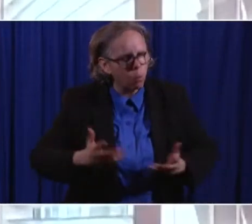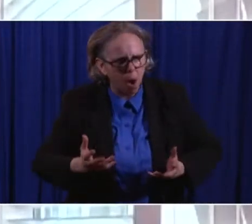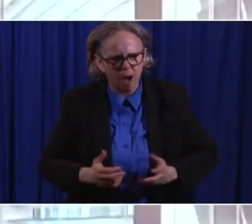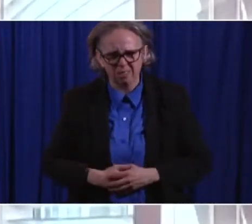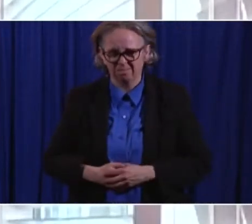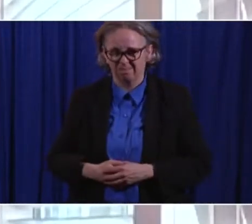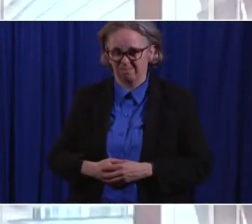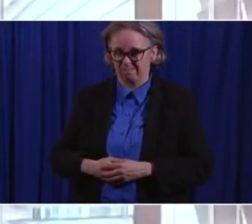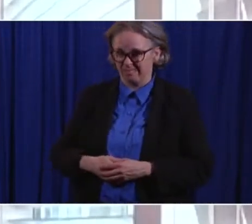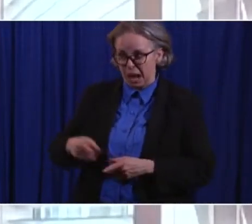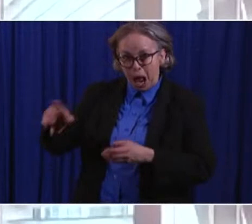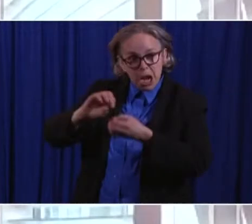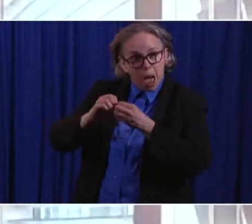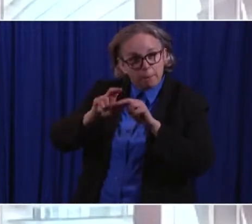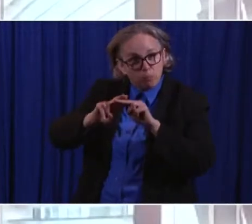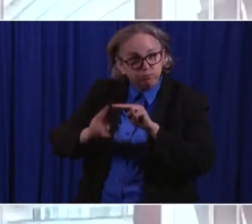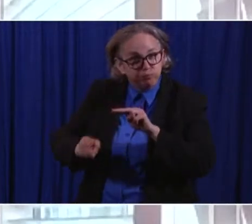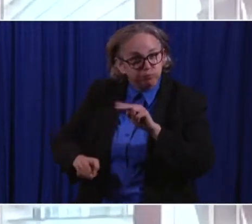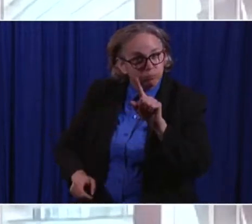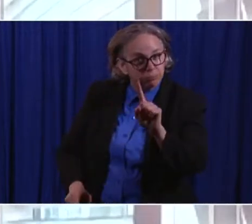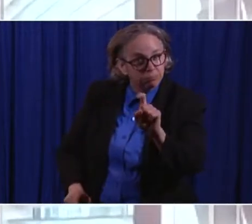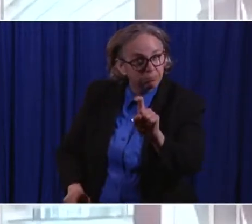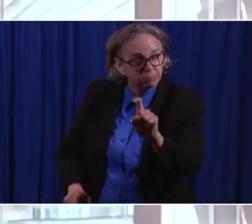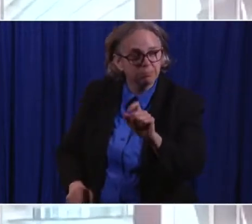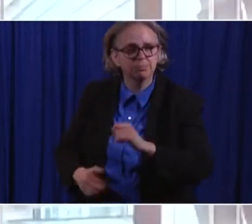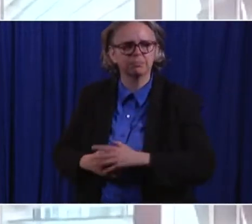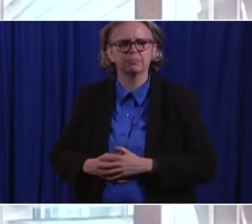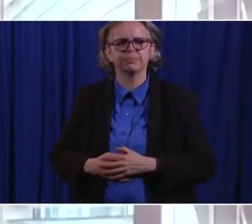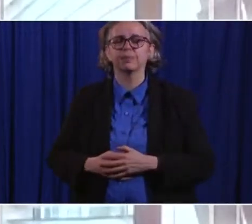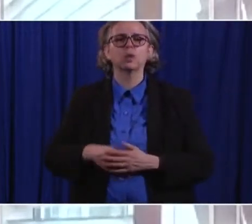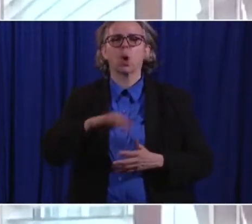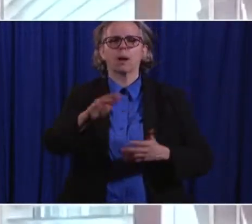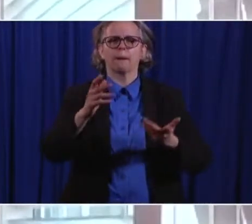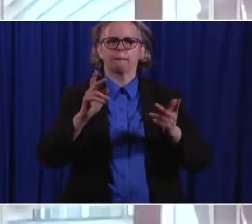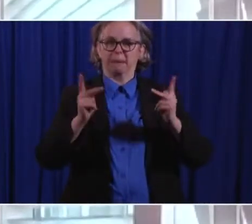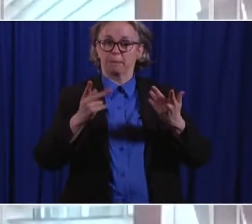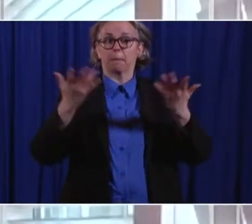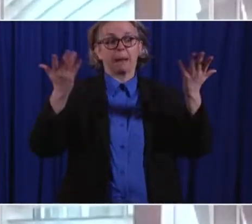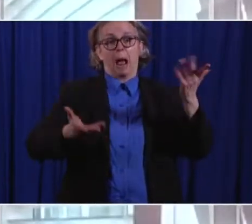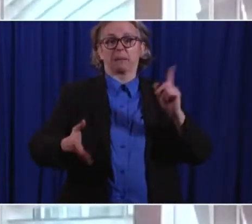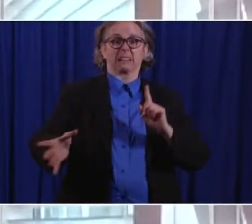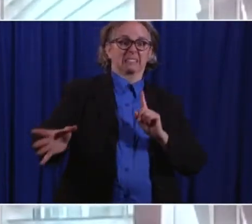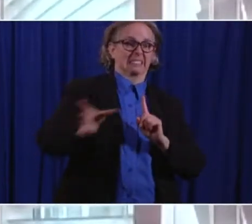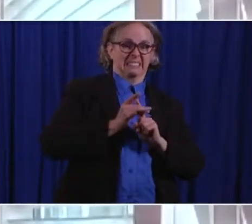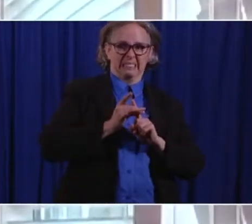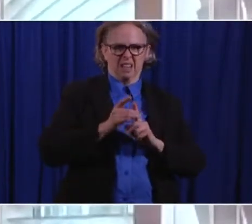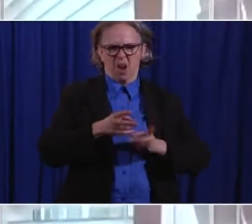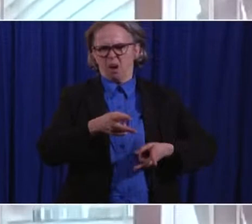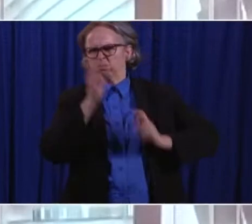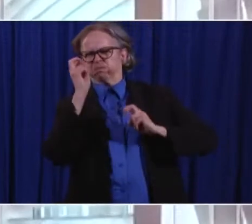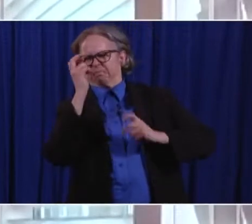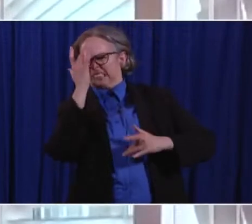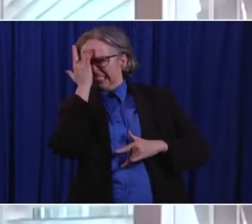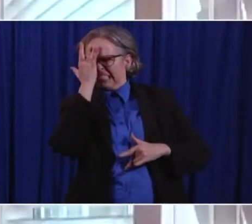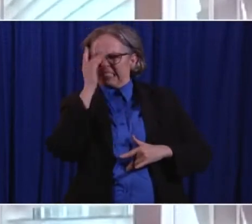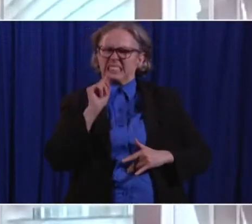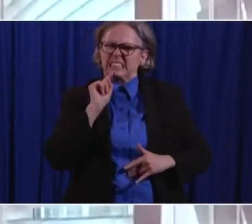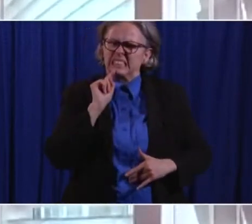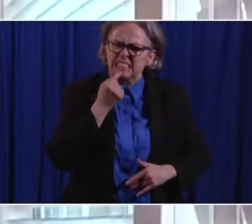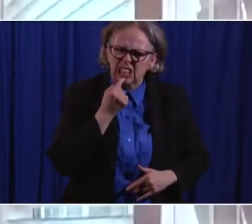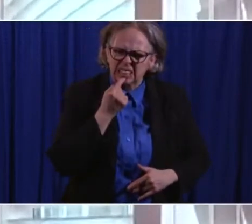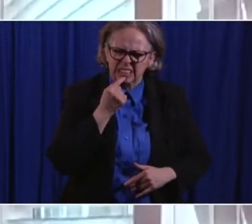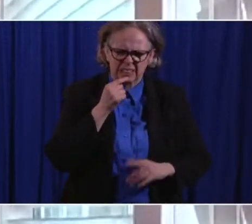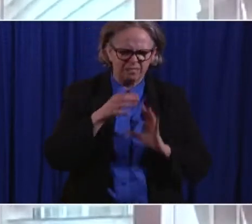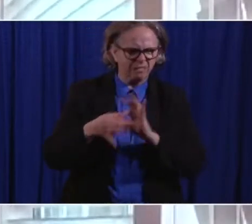the percent of people of advanced ages, since they were the group that we began our vaccination efforts